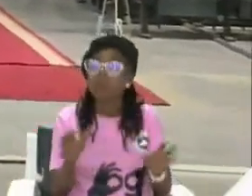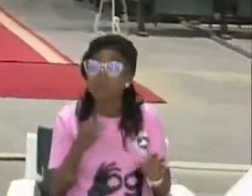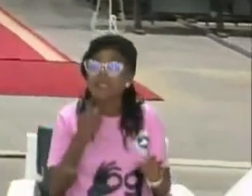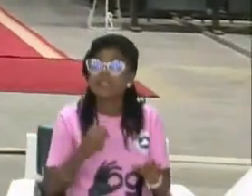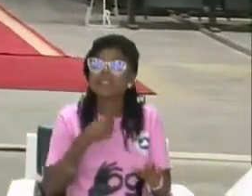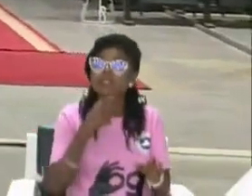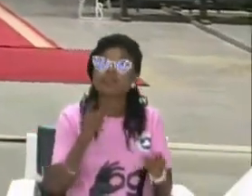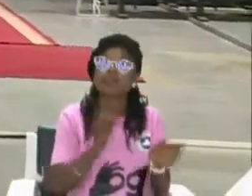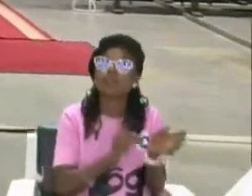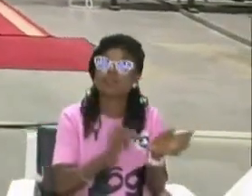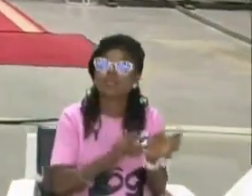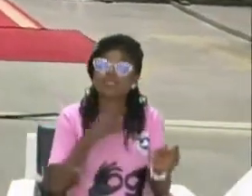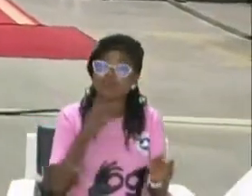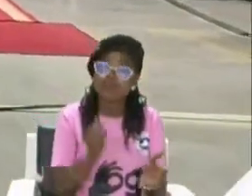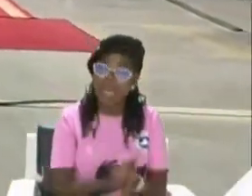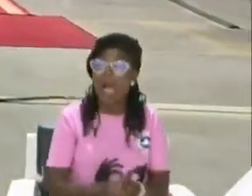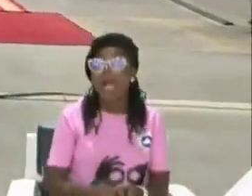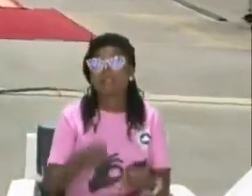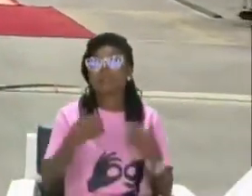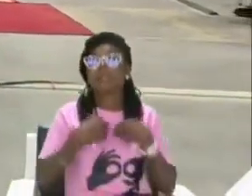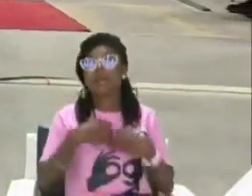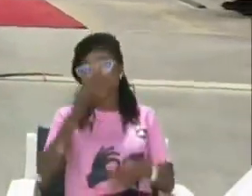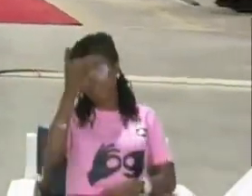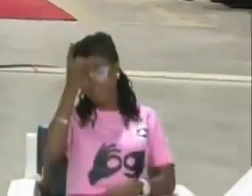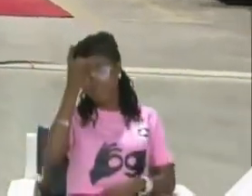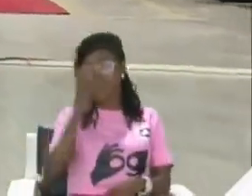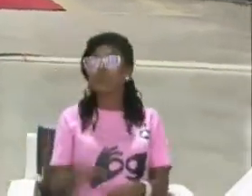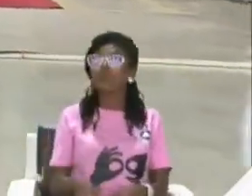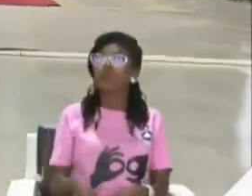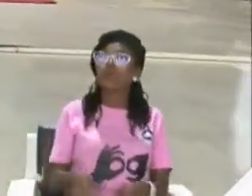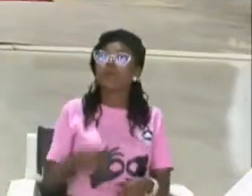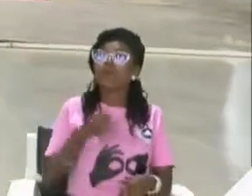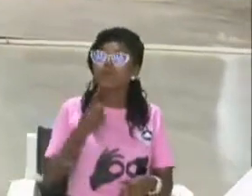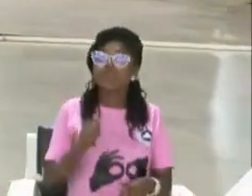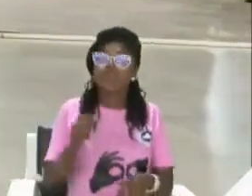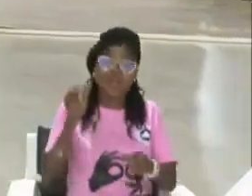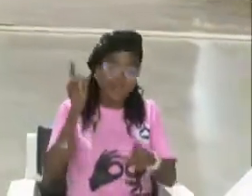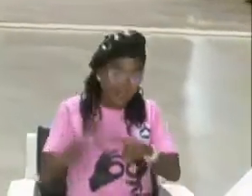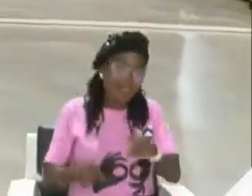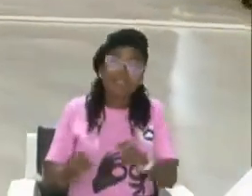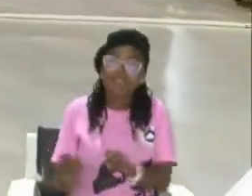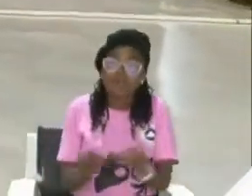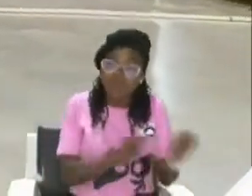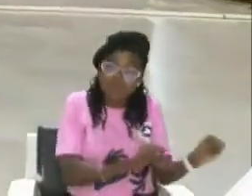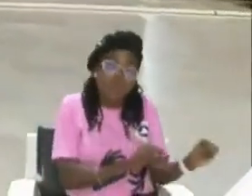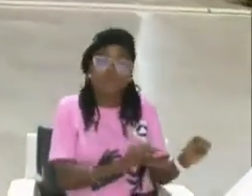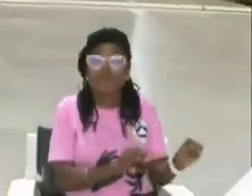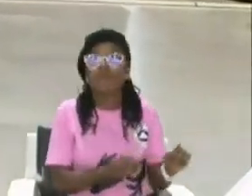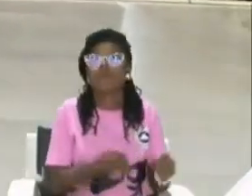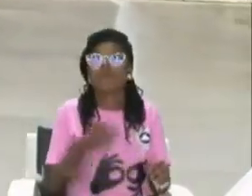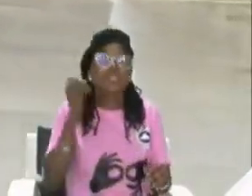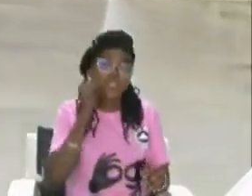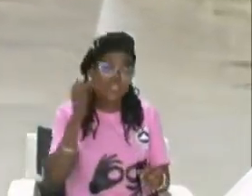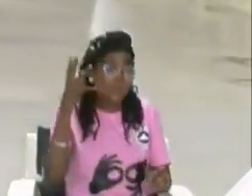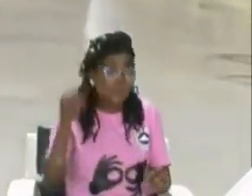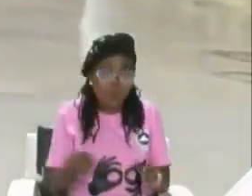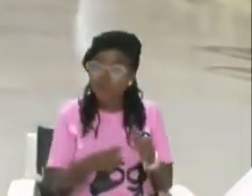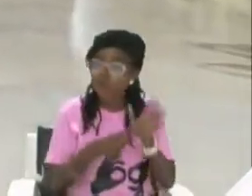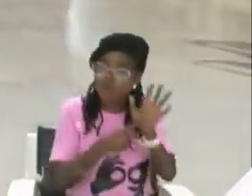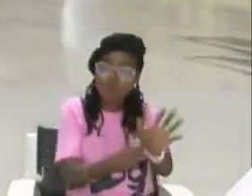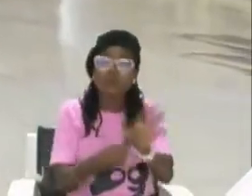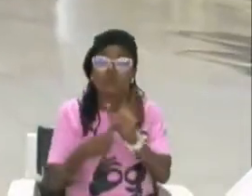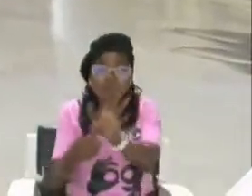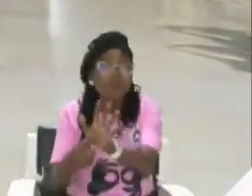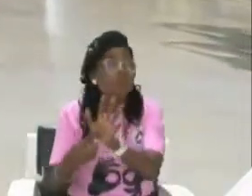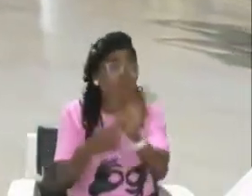this is meningitis. Her neck was tilted to the right. She couldn't move it anywhere. She was manifesting every